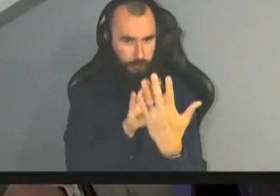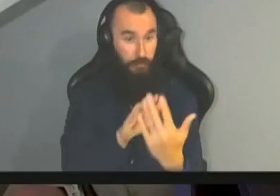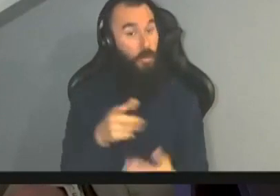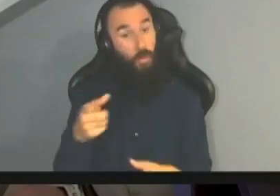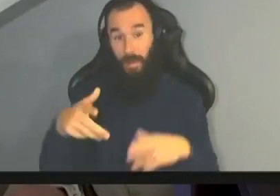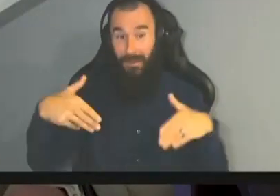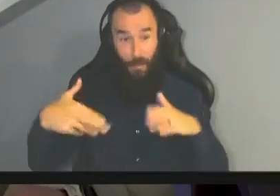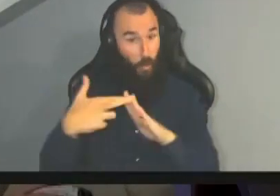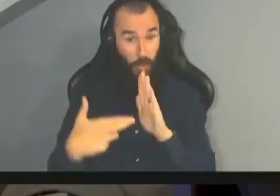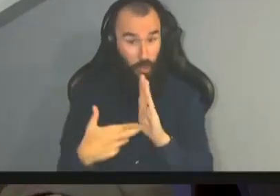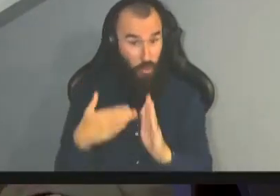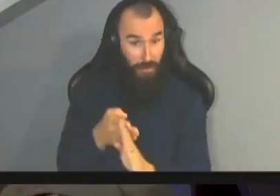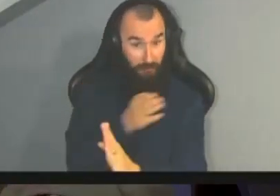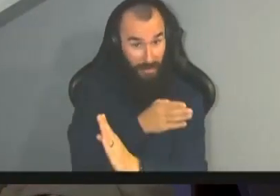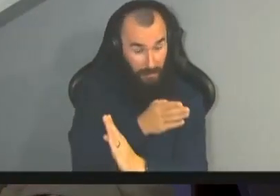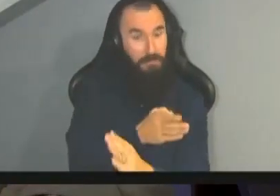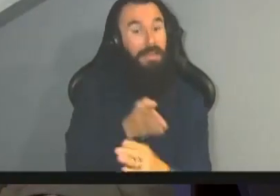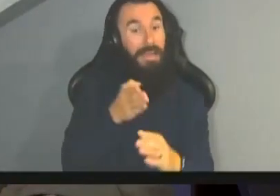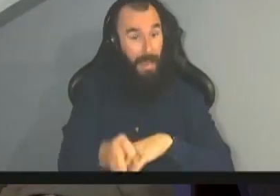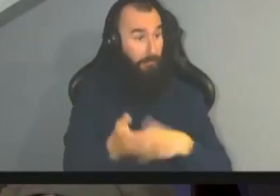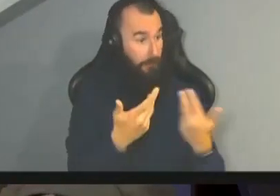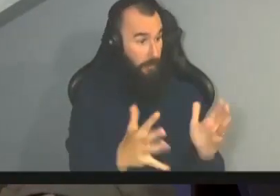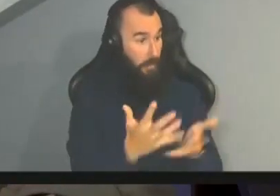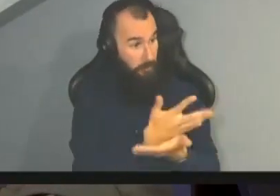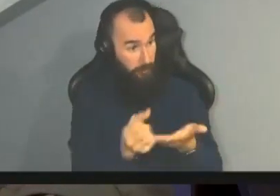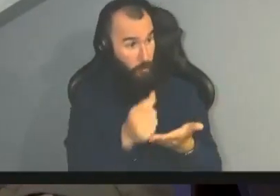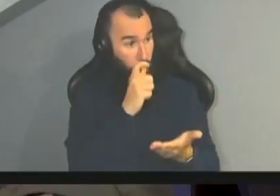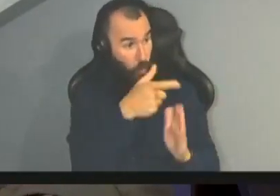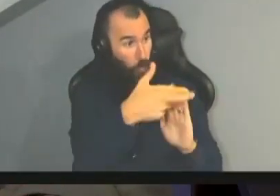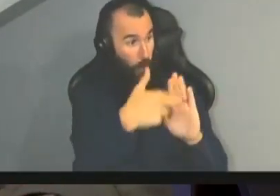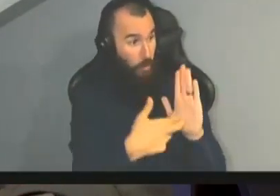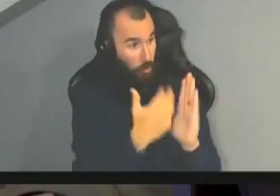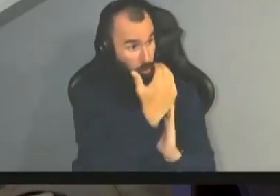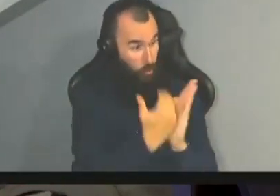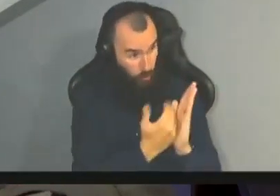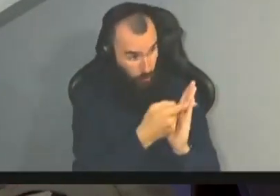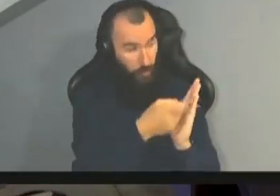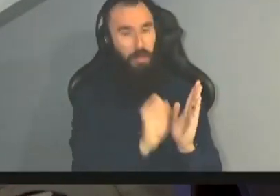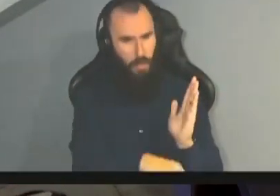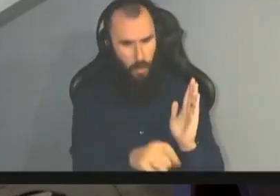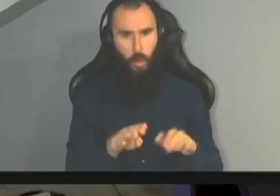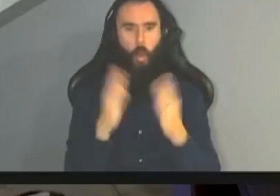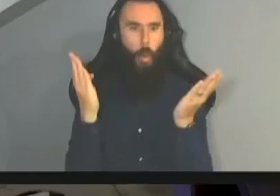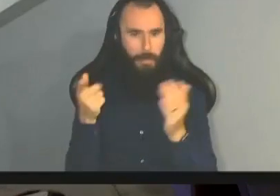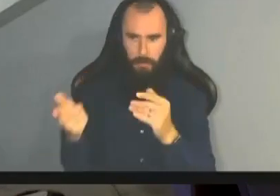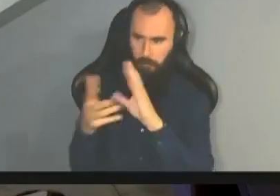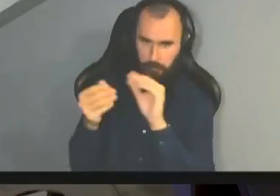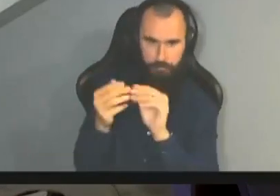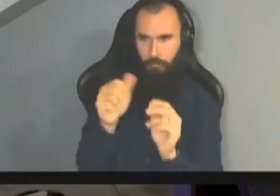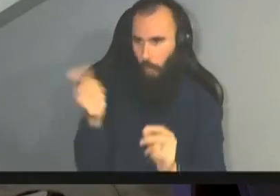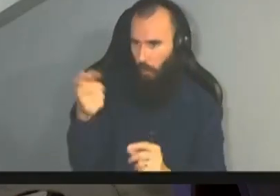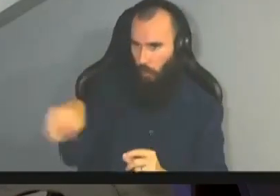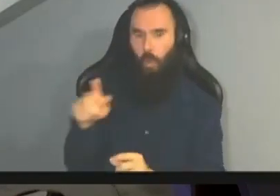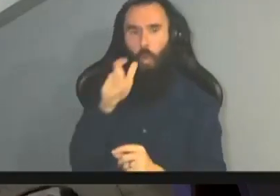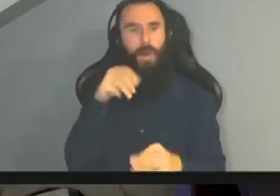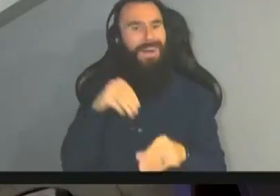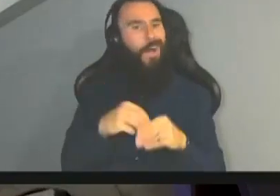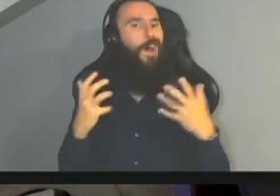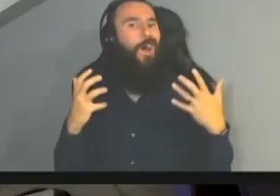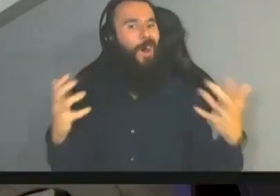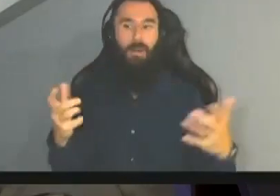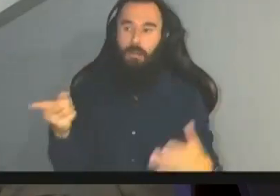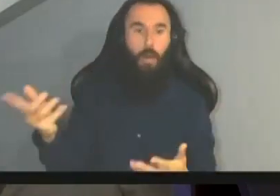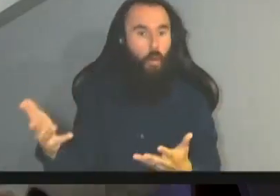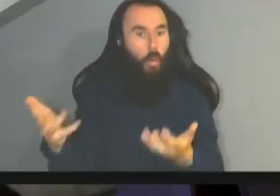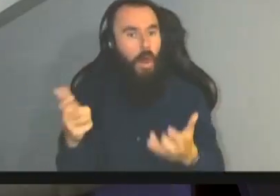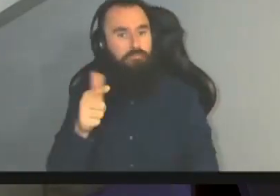advance, after we've exhausted list of registered speakers, we can open up testimony for anyone who's in the audience who would like to